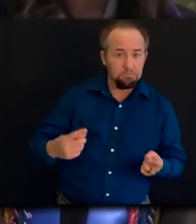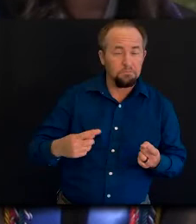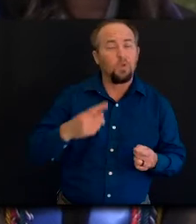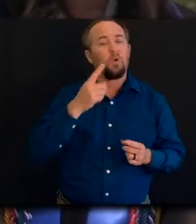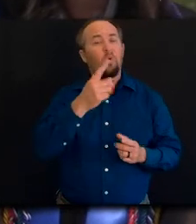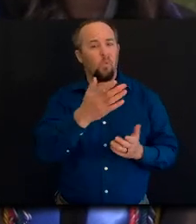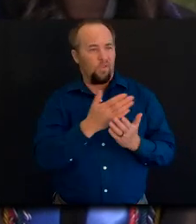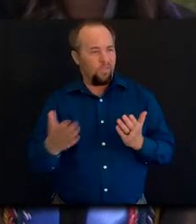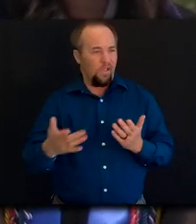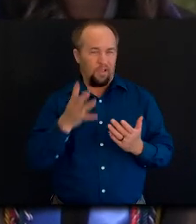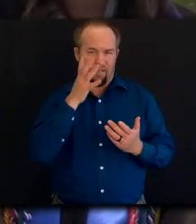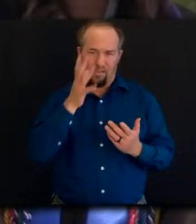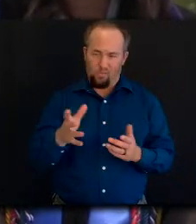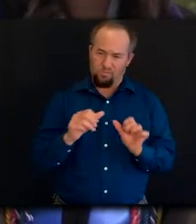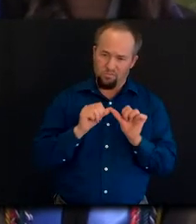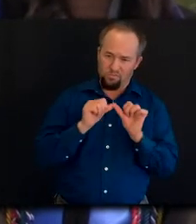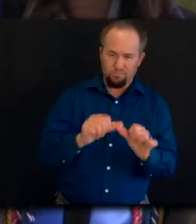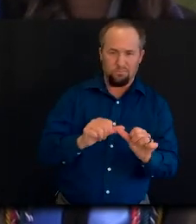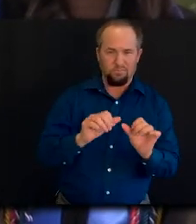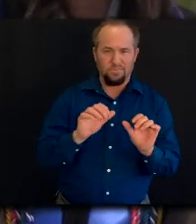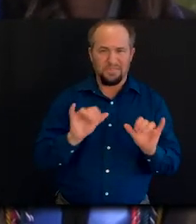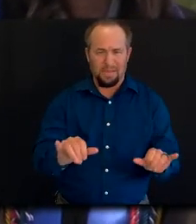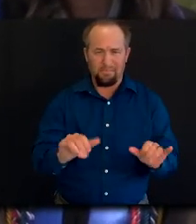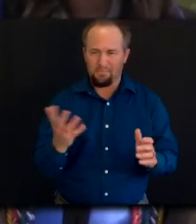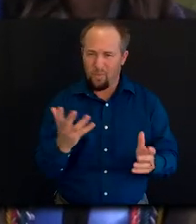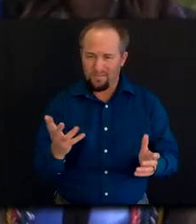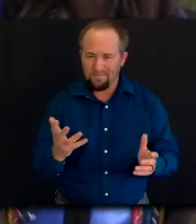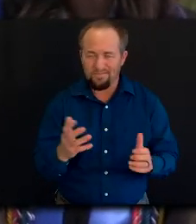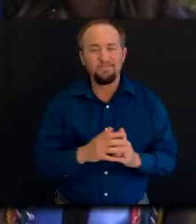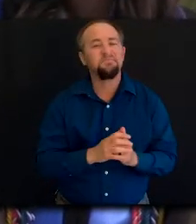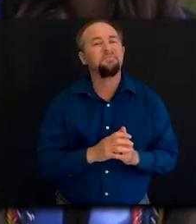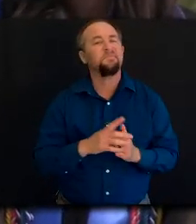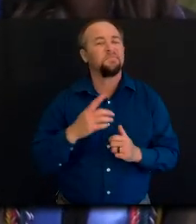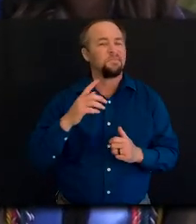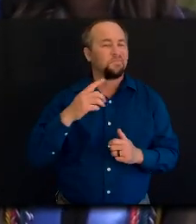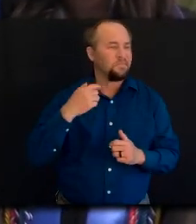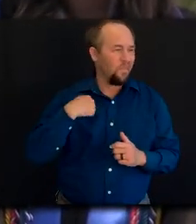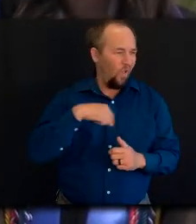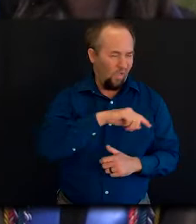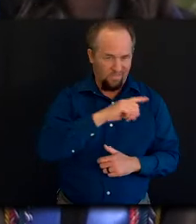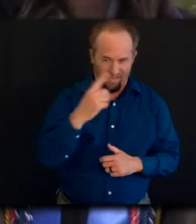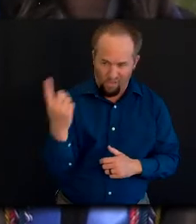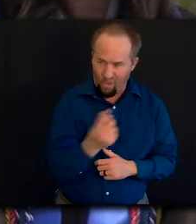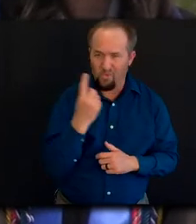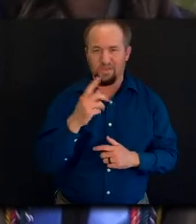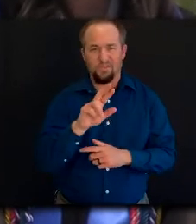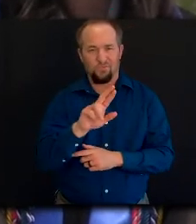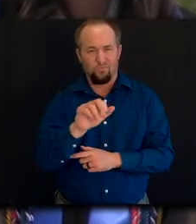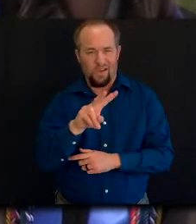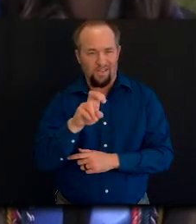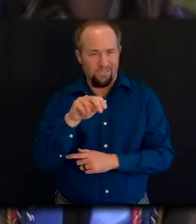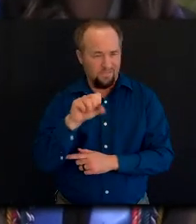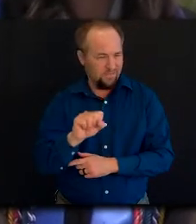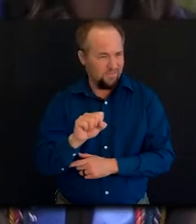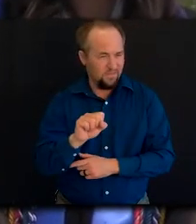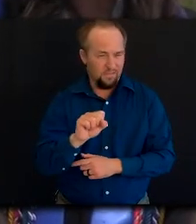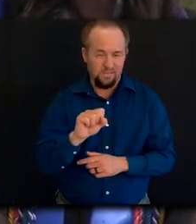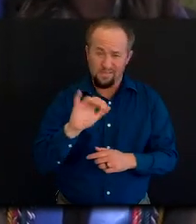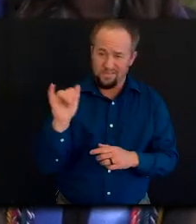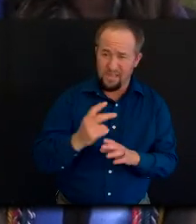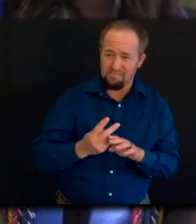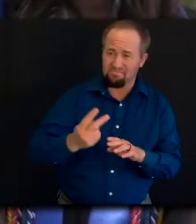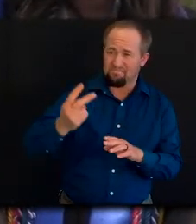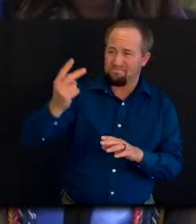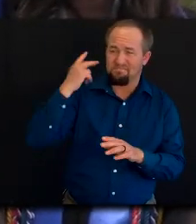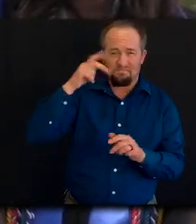that will remain unchanged, and that is that we will always be Ravens. We will always carry with us the same memories and pride that we